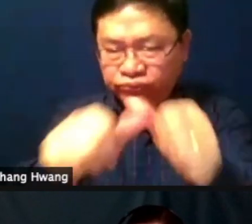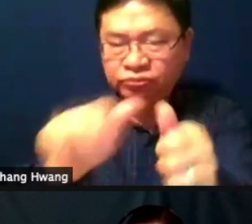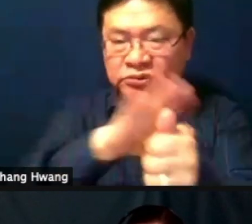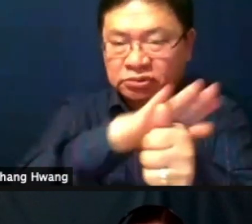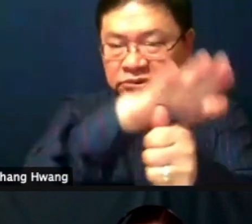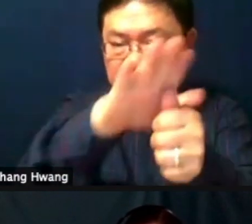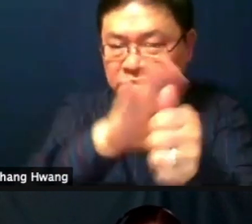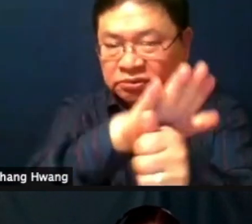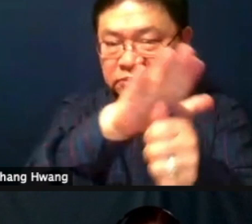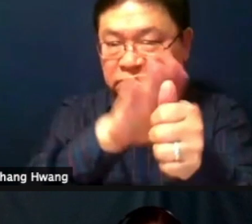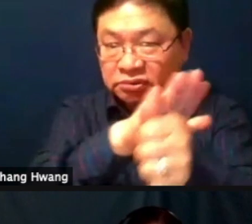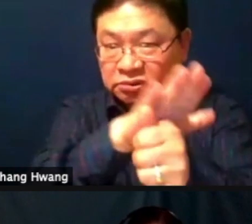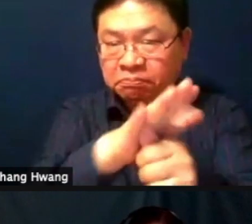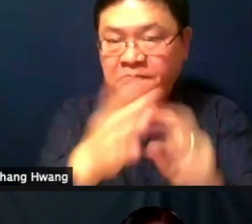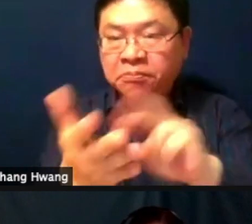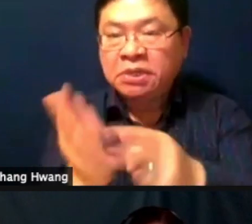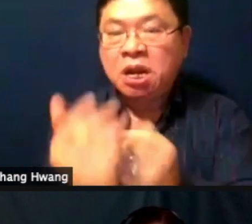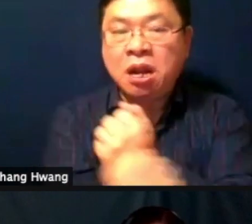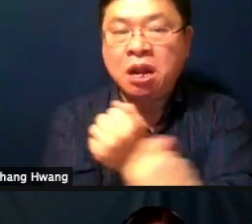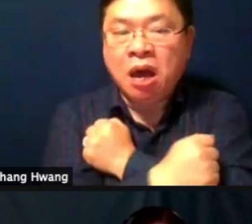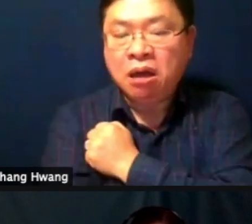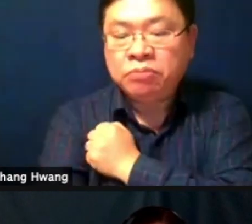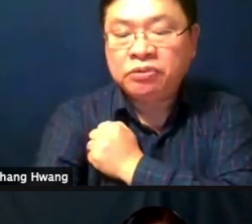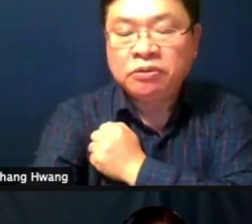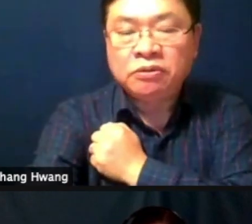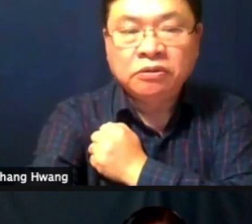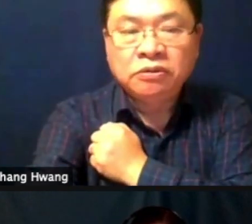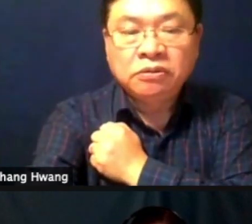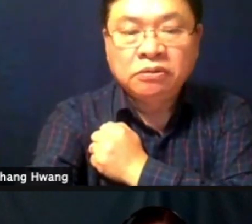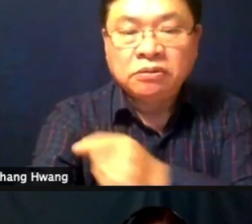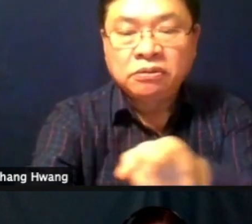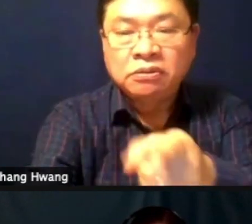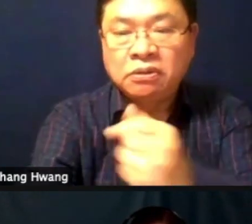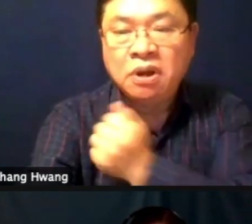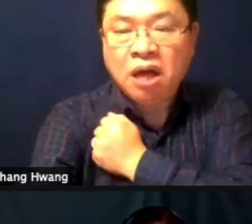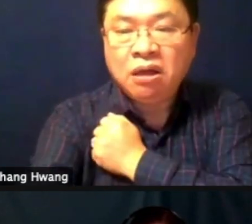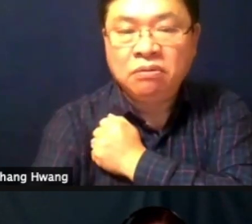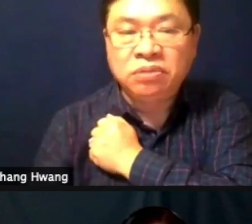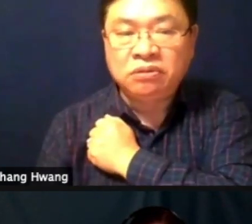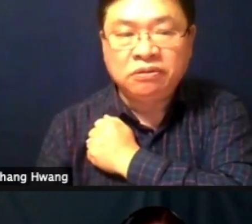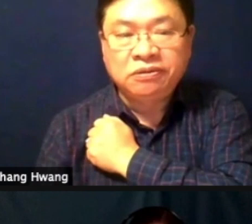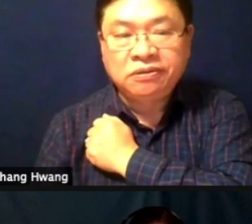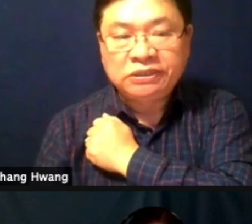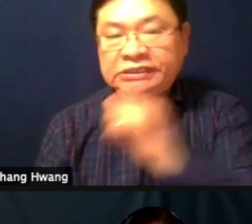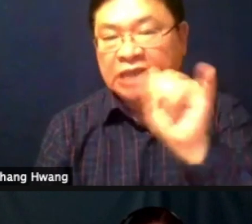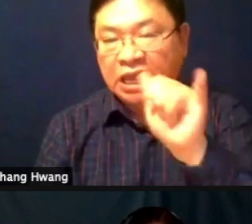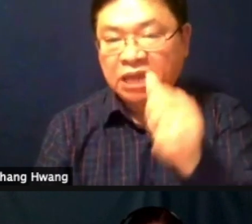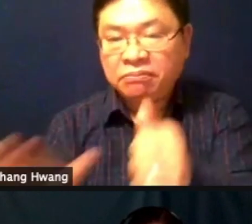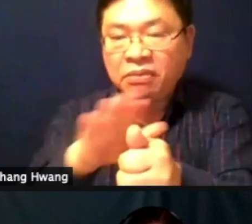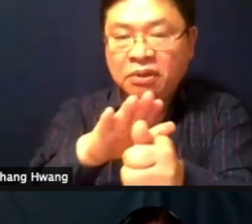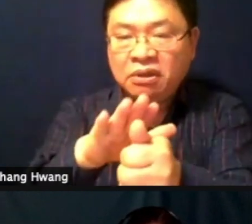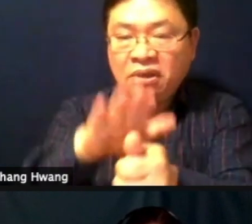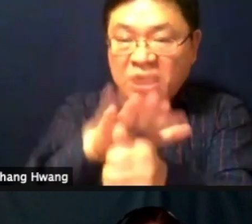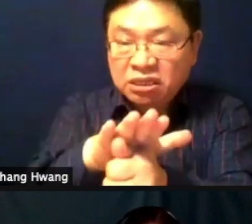So this symbol indicates a touch and that it's continuously touching, it's not being removed. This is love.